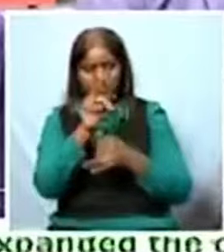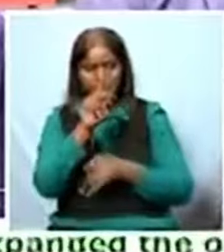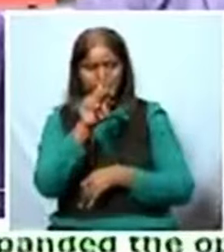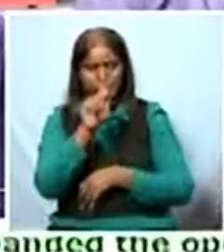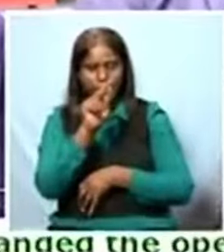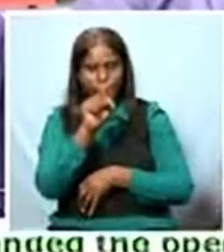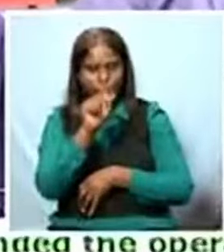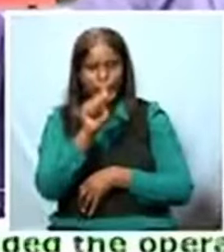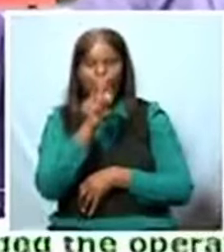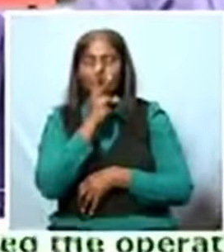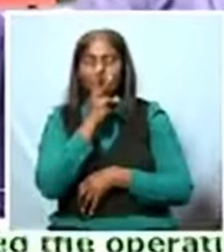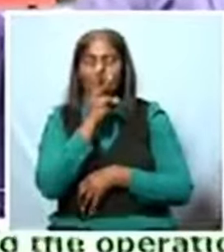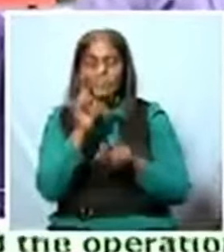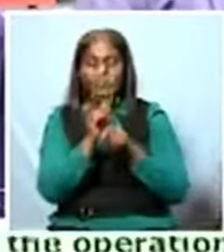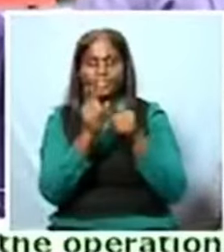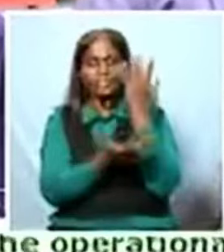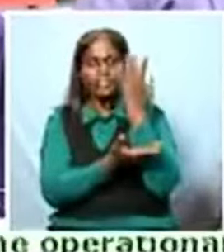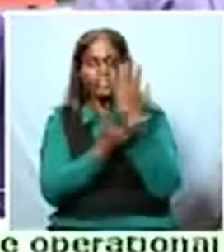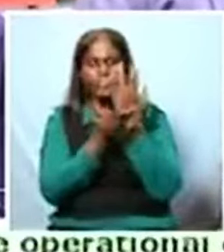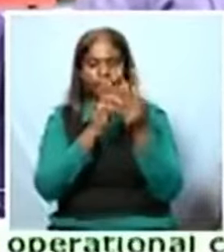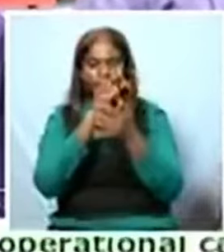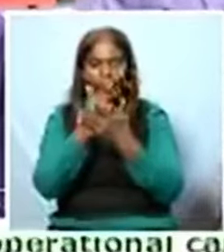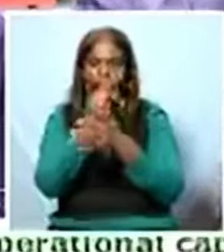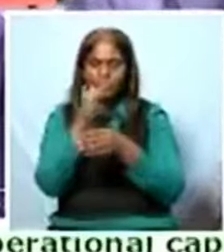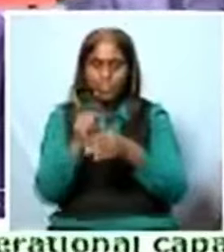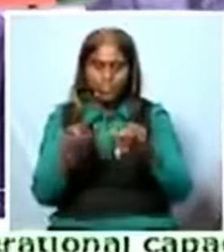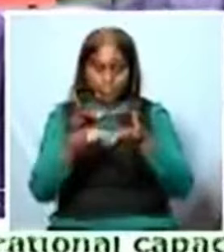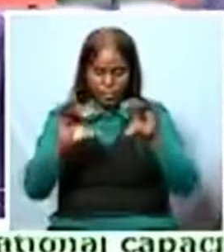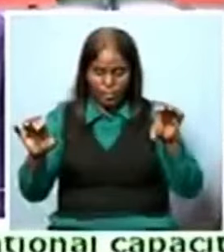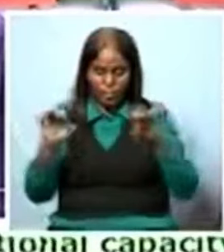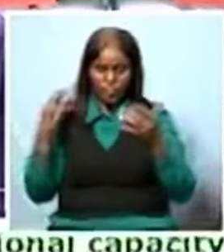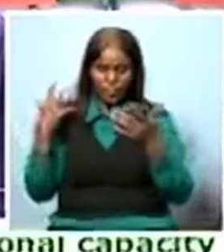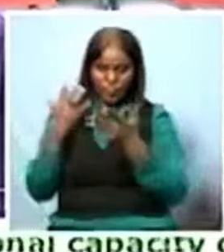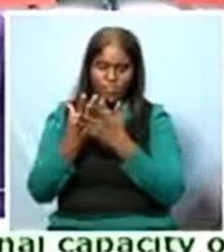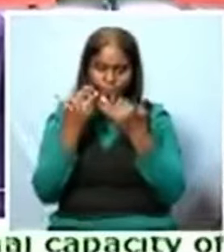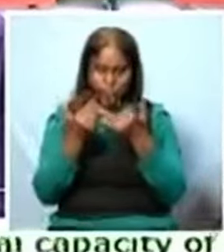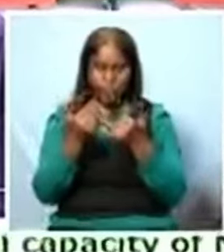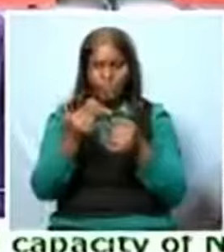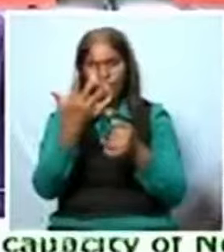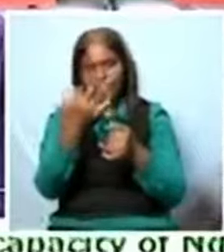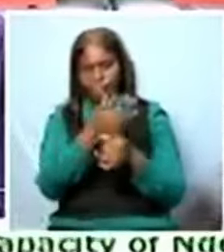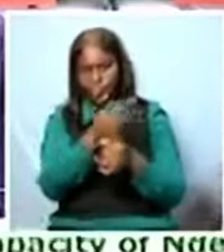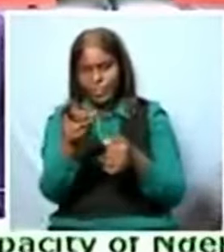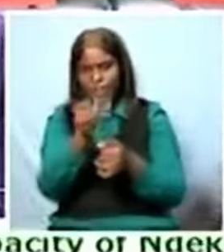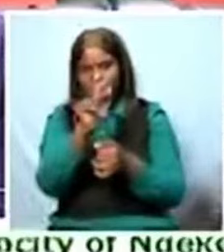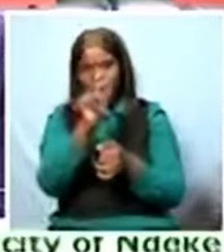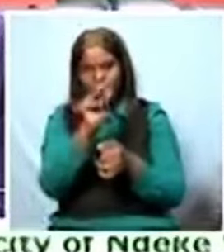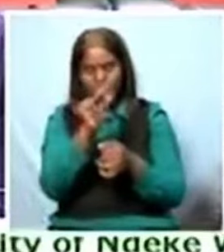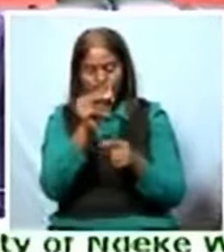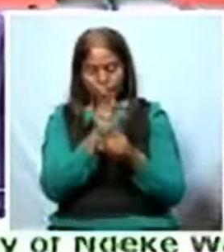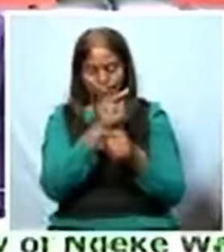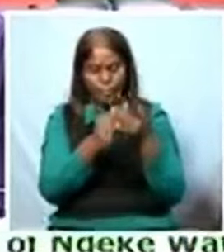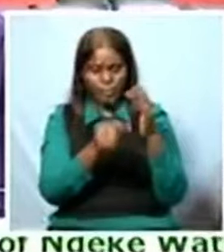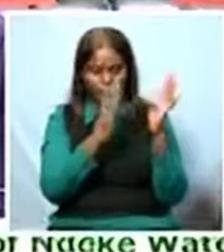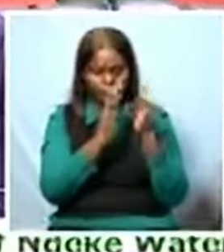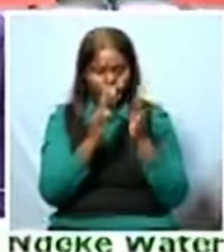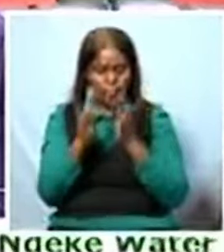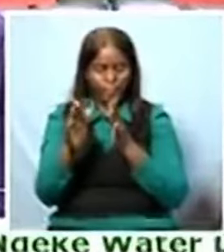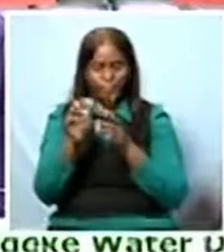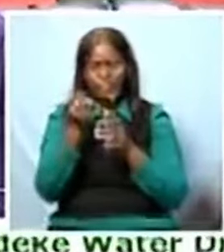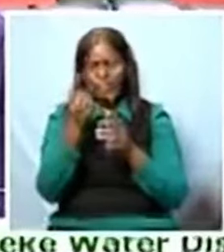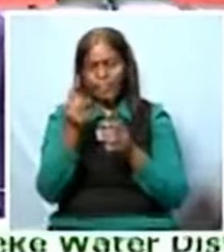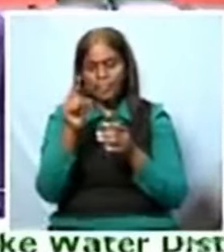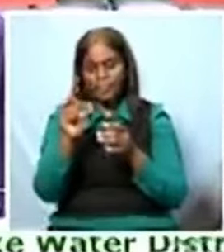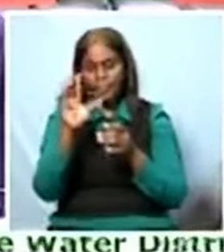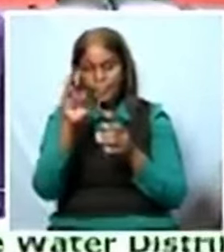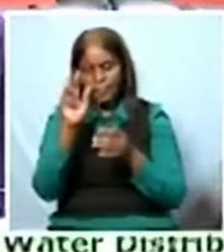been replacing and upgrading old pipelines. To date, 5.1 kilometers out of the planned 11.6